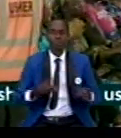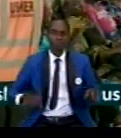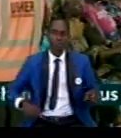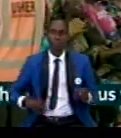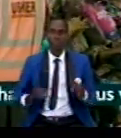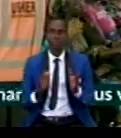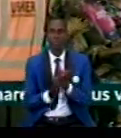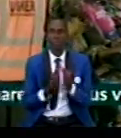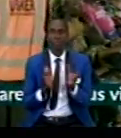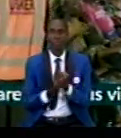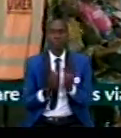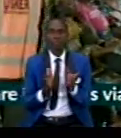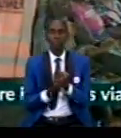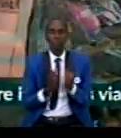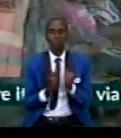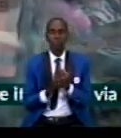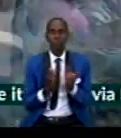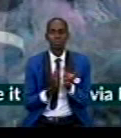Next testifier now.